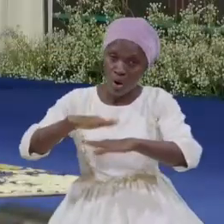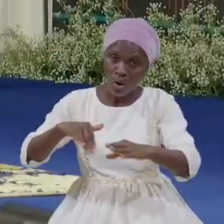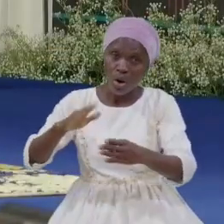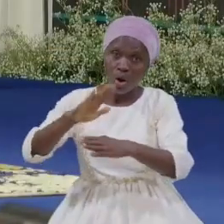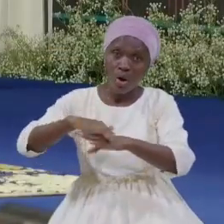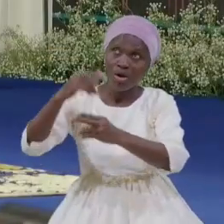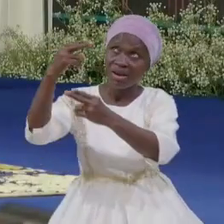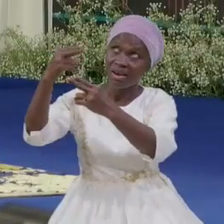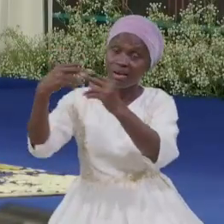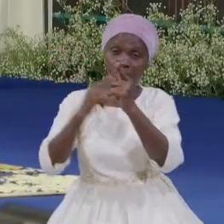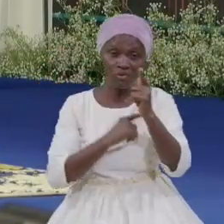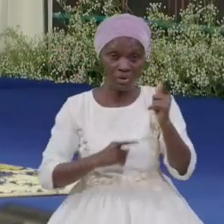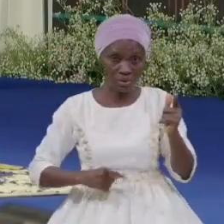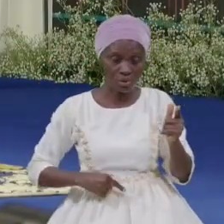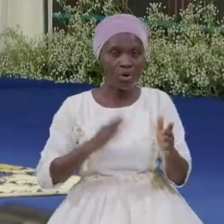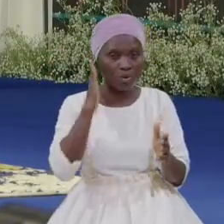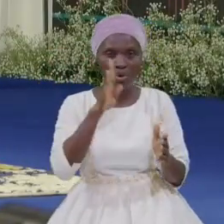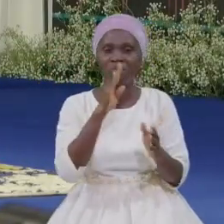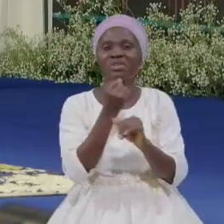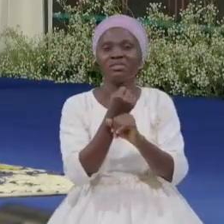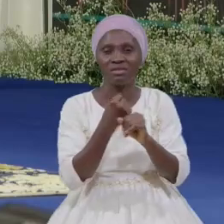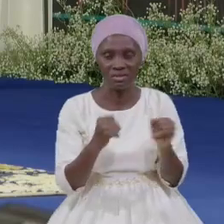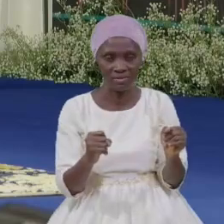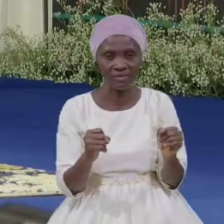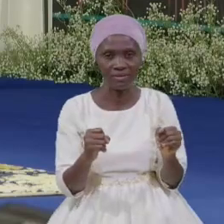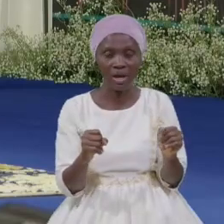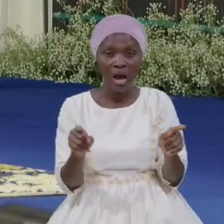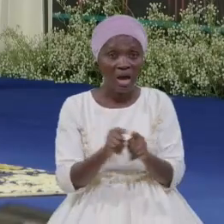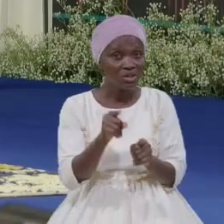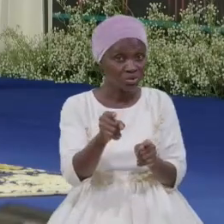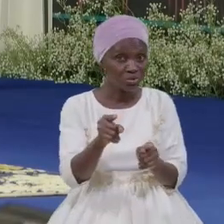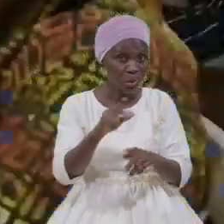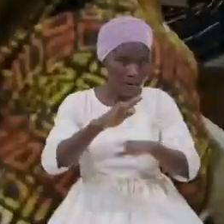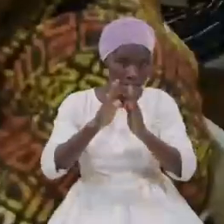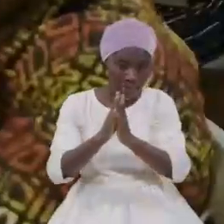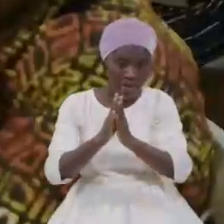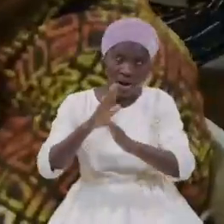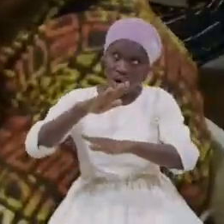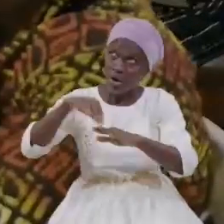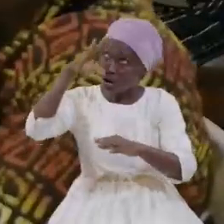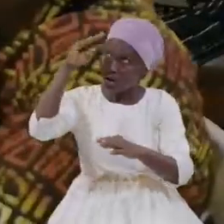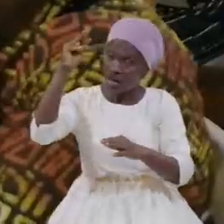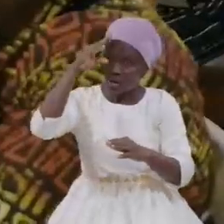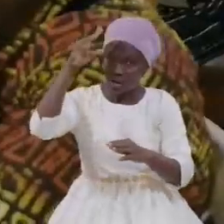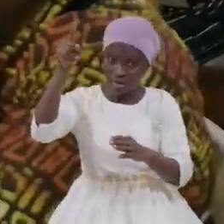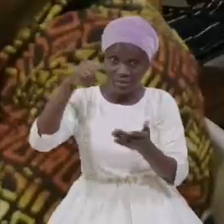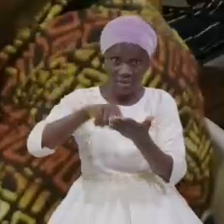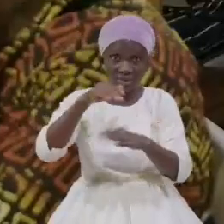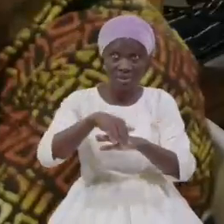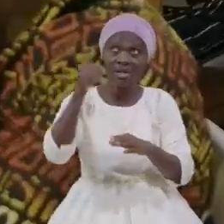Lord shall be saved. As you call tonight, it will save you. Look up at me